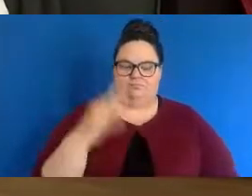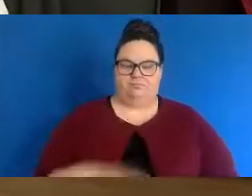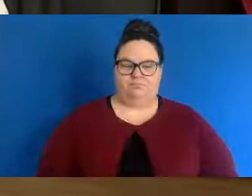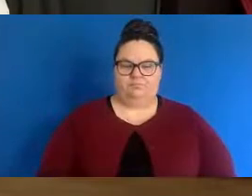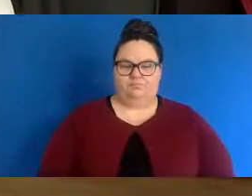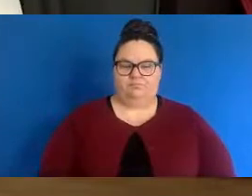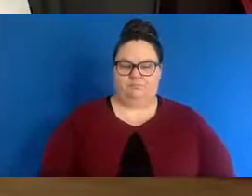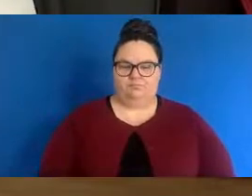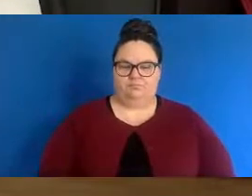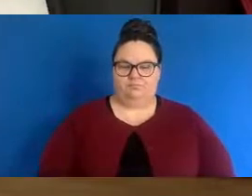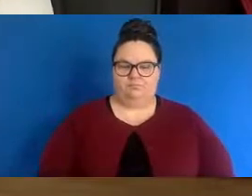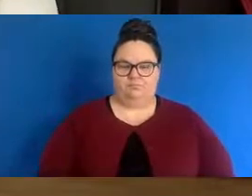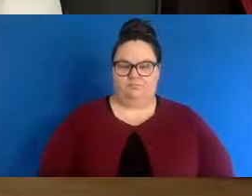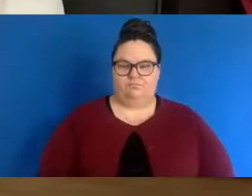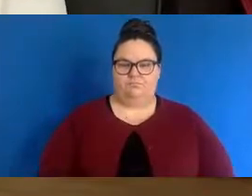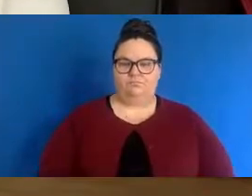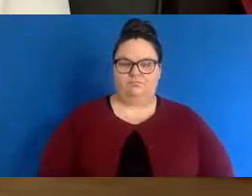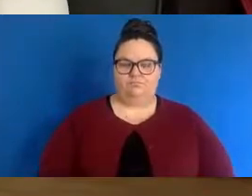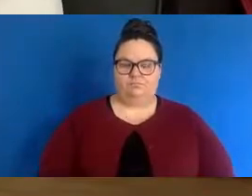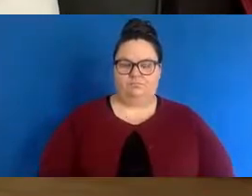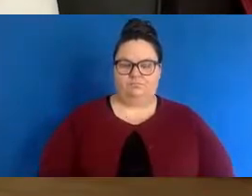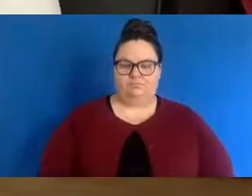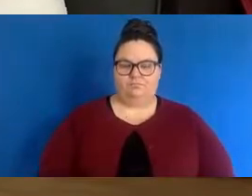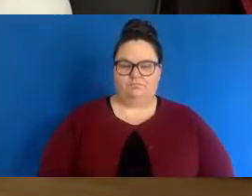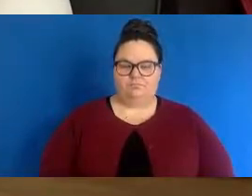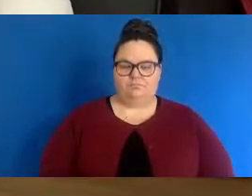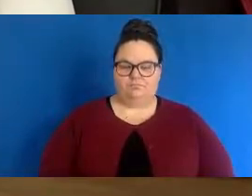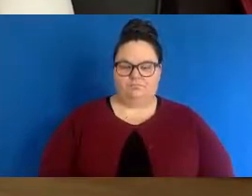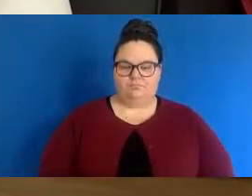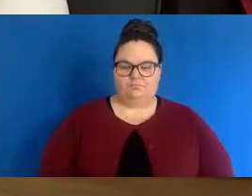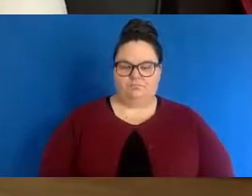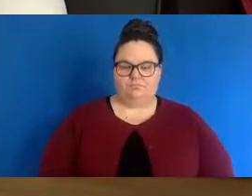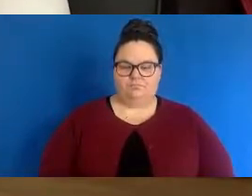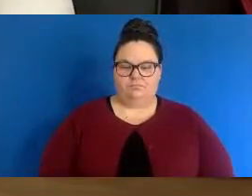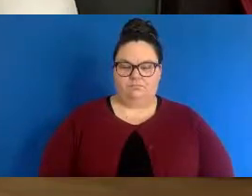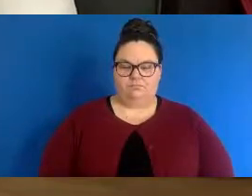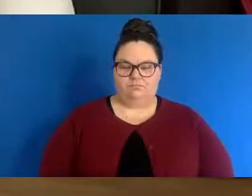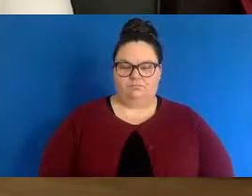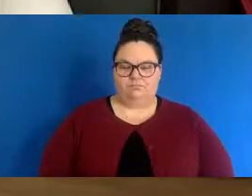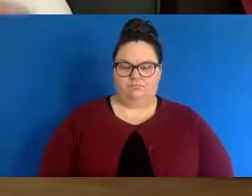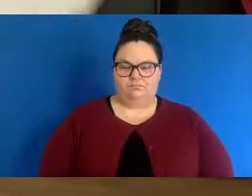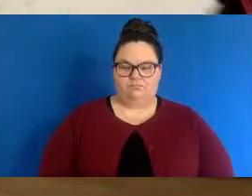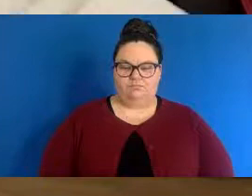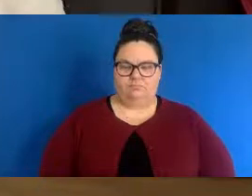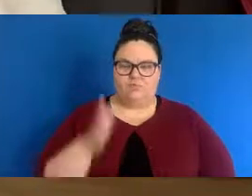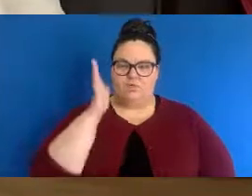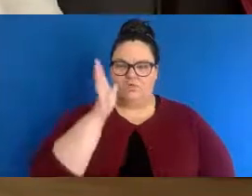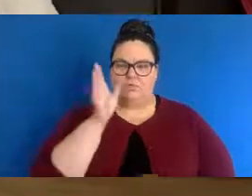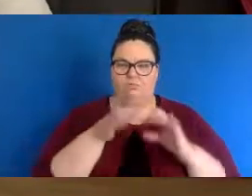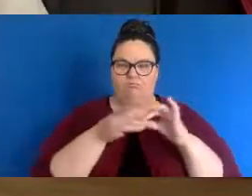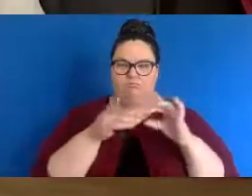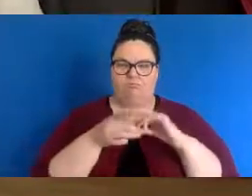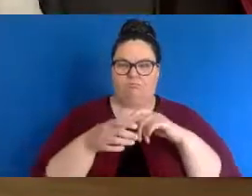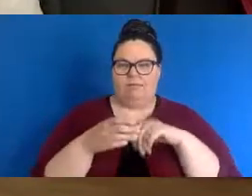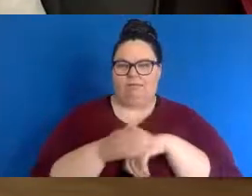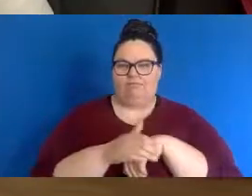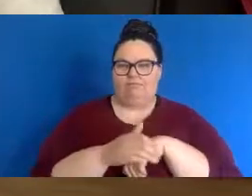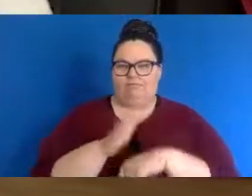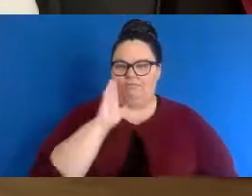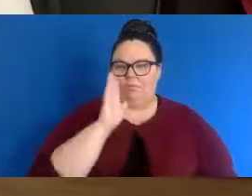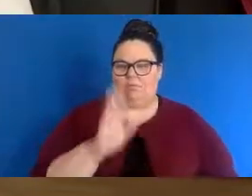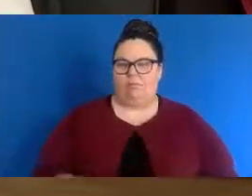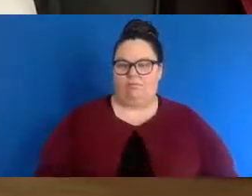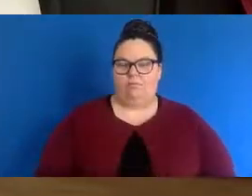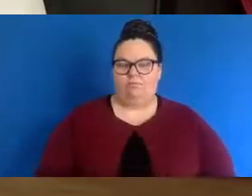New Brunswickers continue to respond to our vaccination campaign. We are